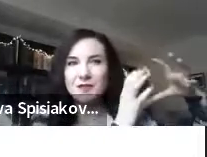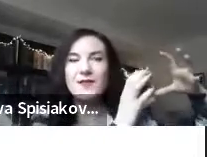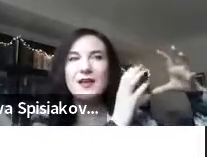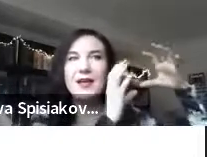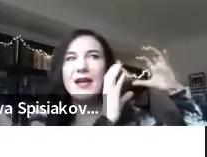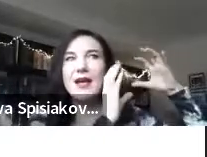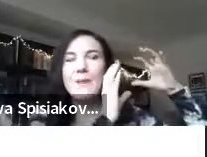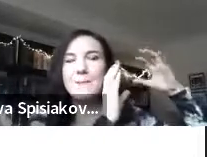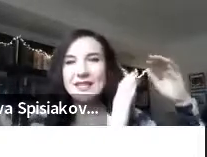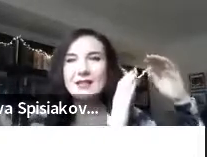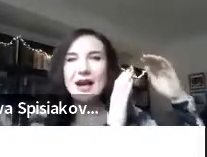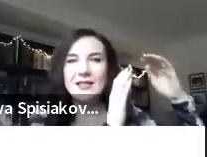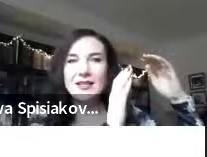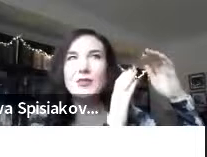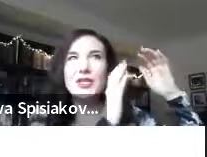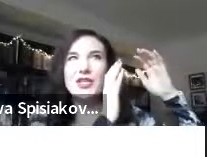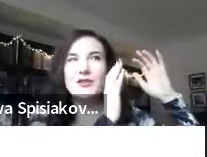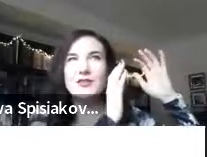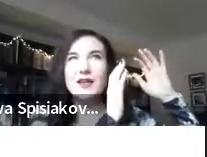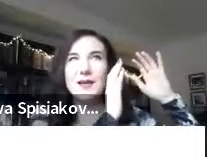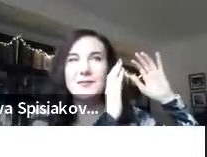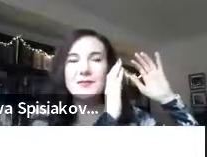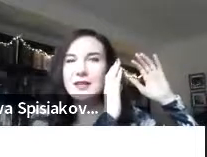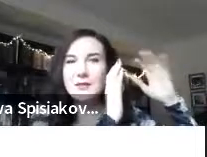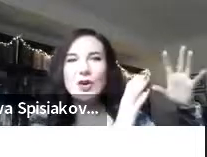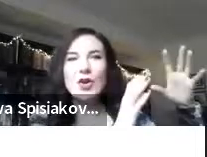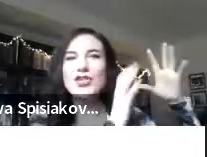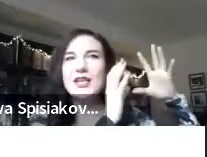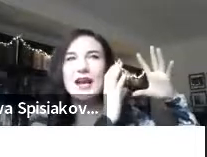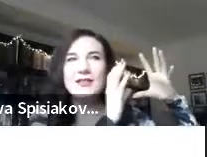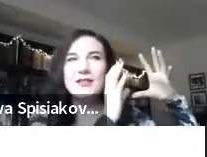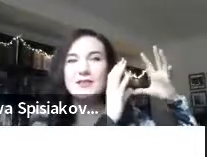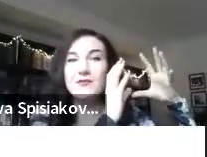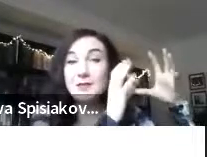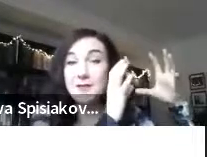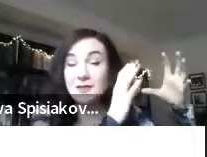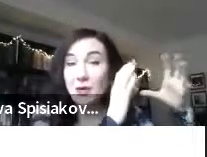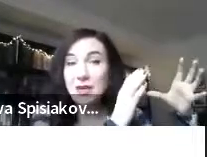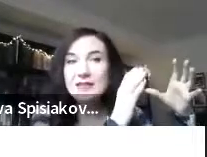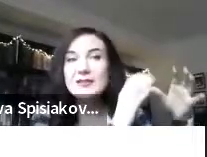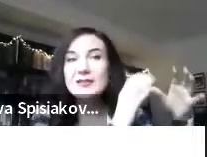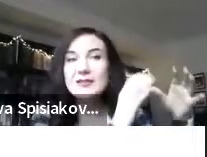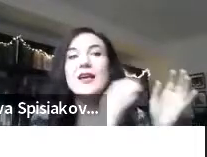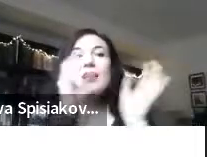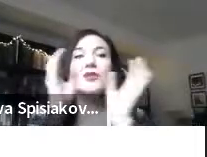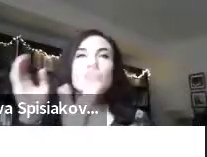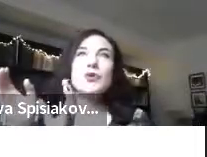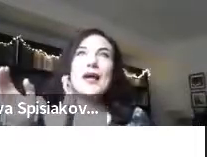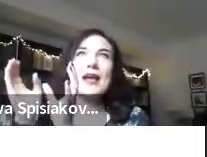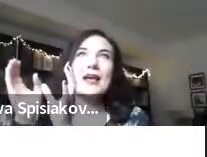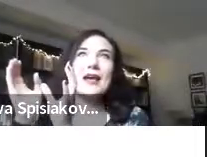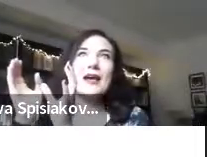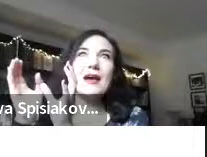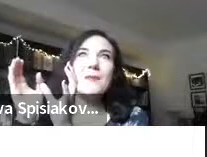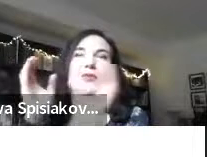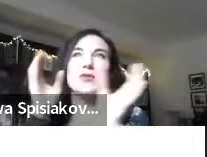very specific medical article, which has terminology and has a very specific audience, to the